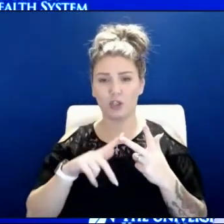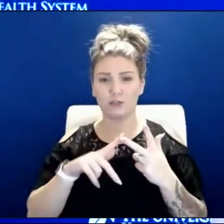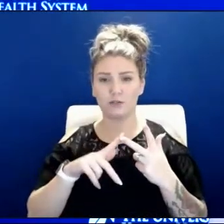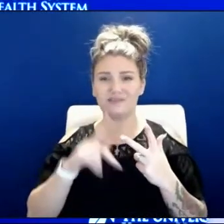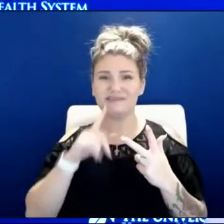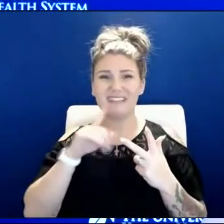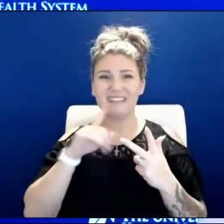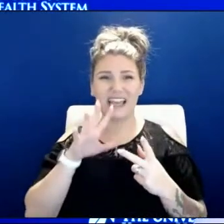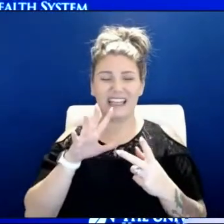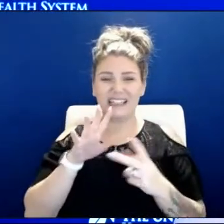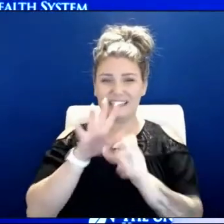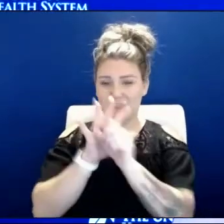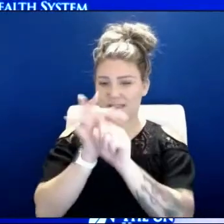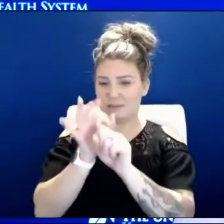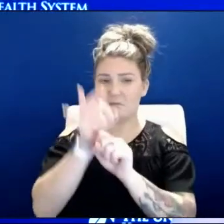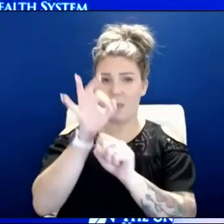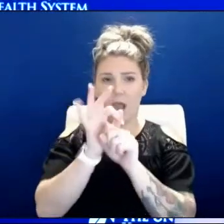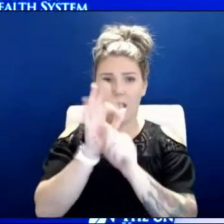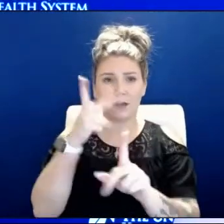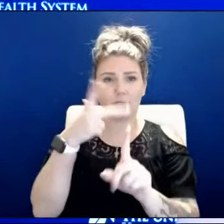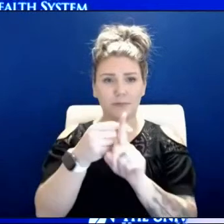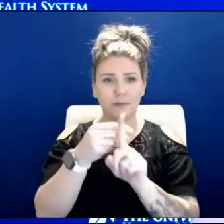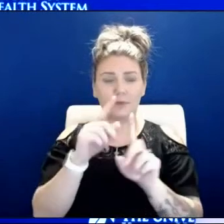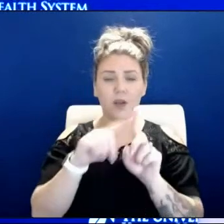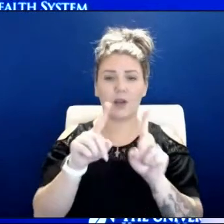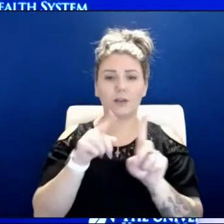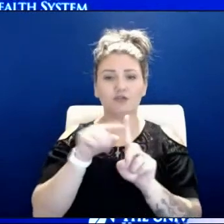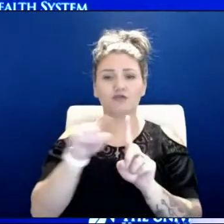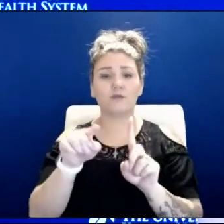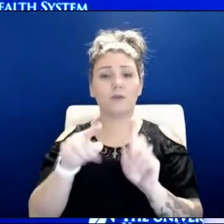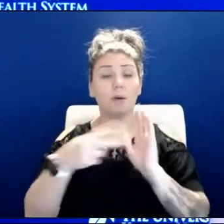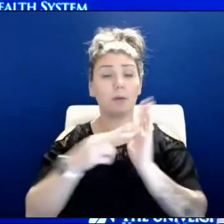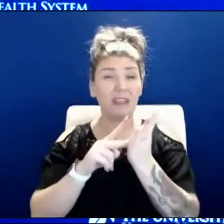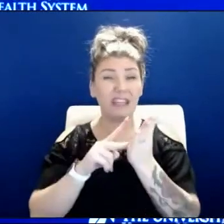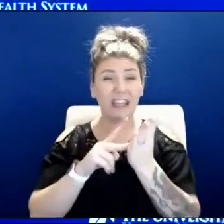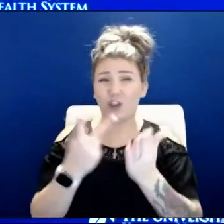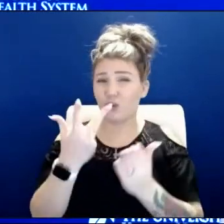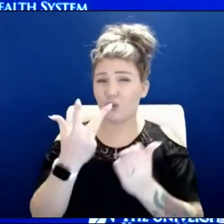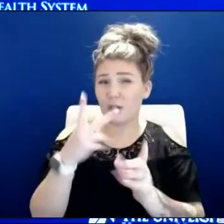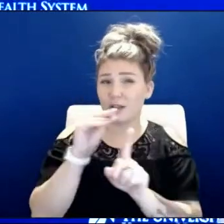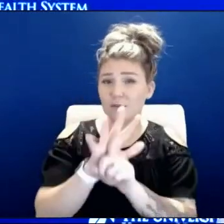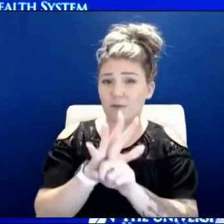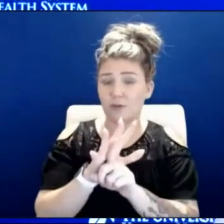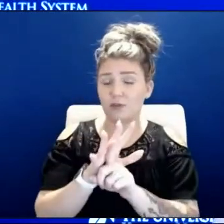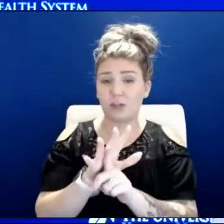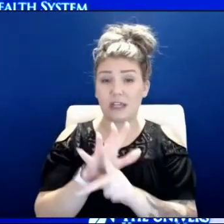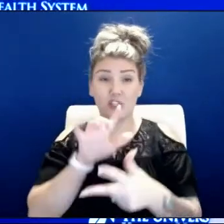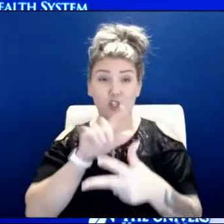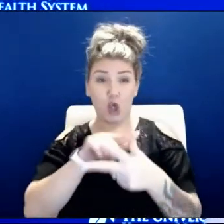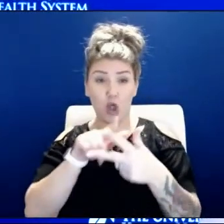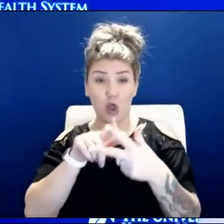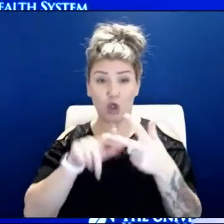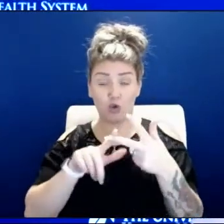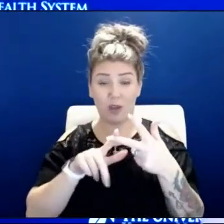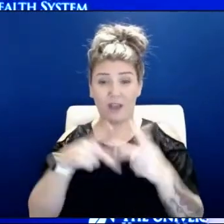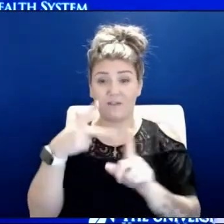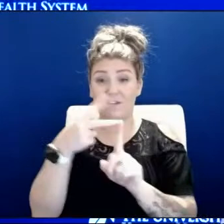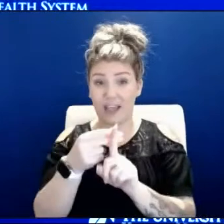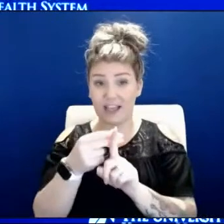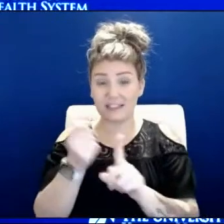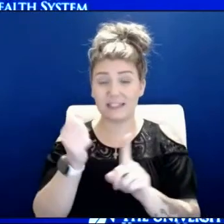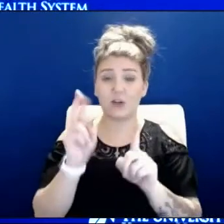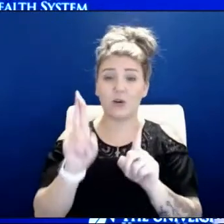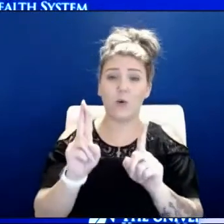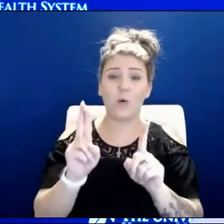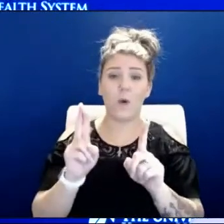again, I'll defer to my colleagues. But what we mean by that 3 exposures, it's either 3 doses of vaccine, or it's